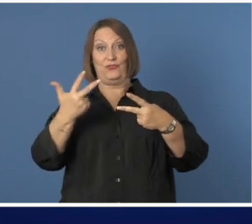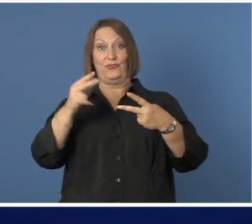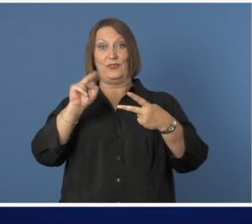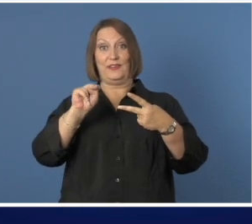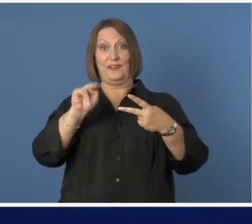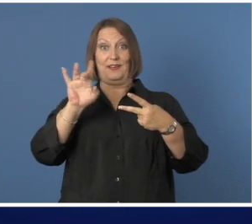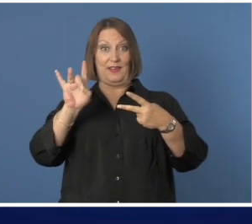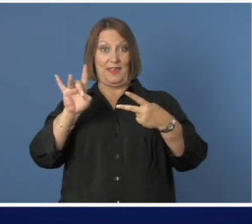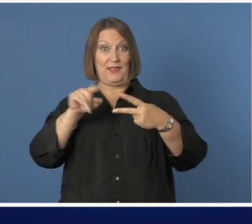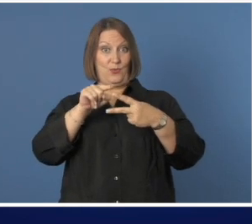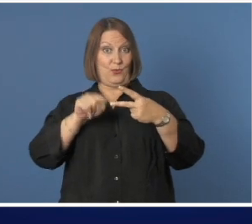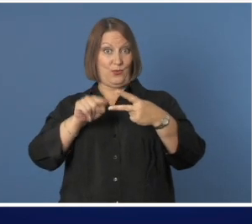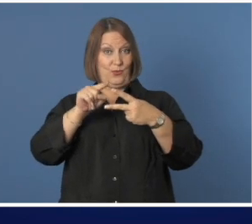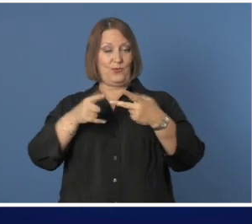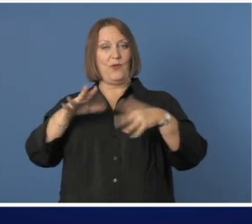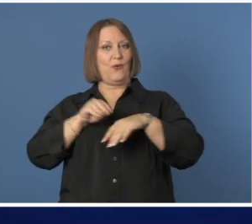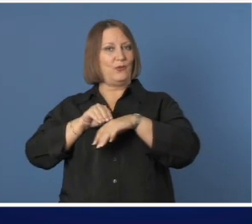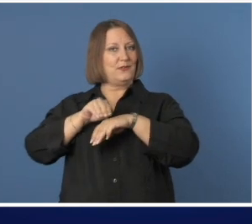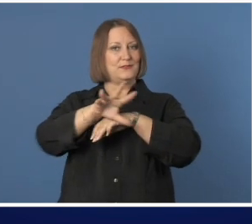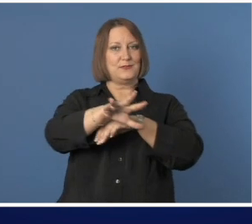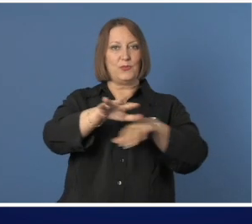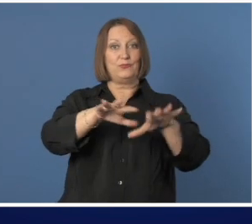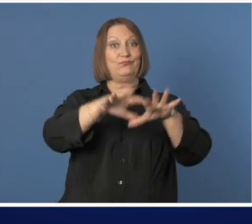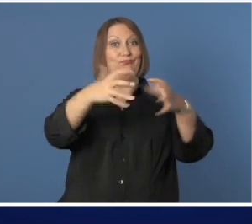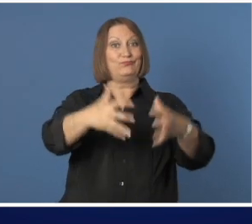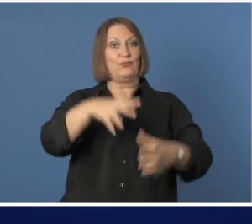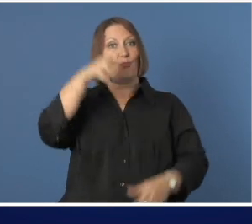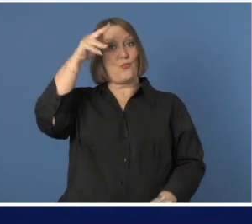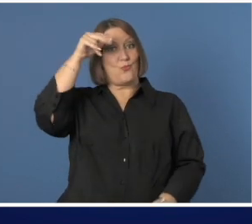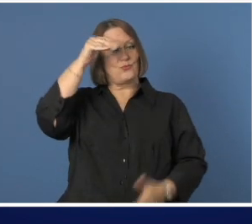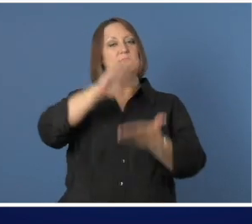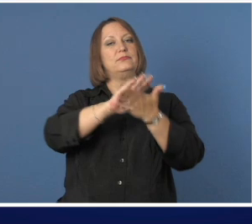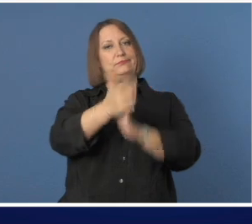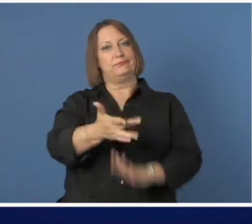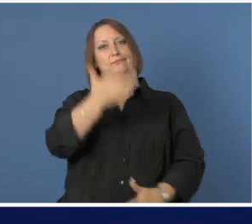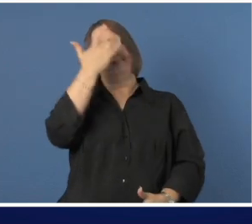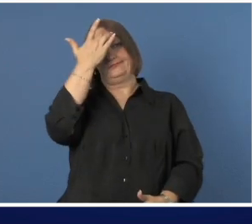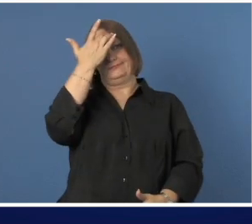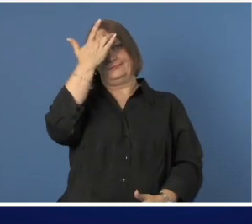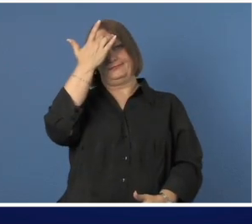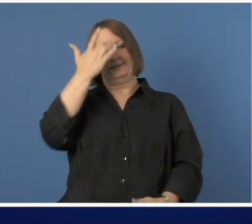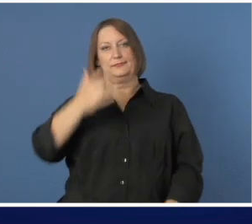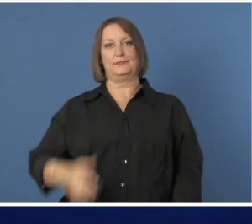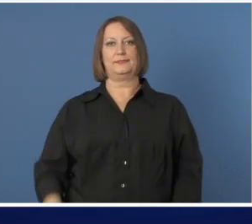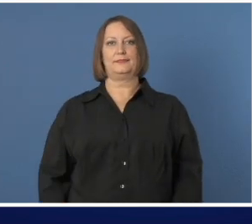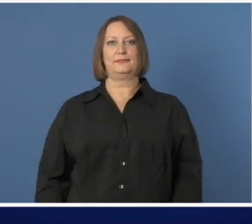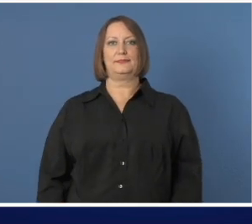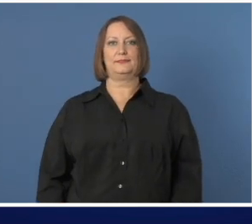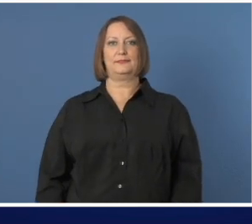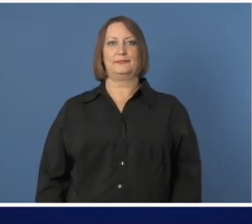H3N8 viruses have caused outbreaks in horses